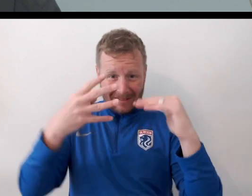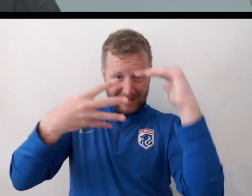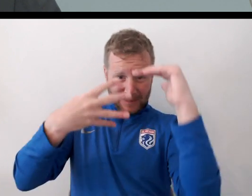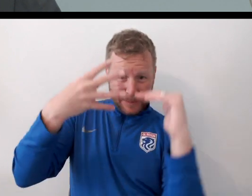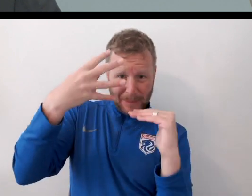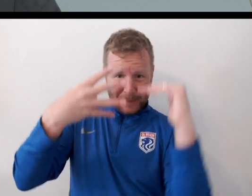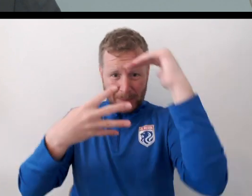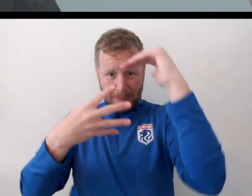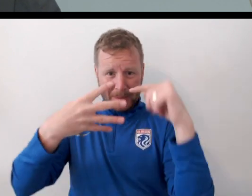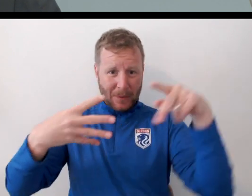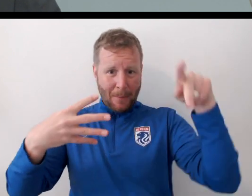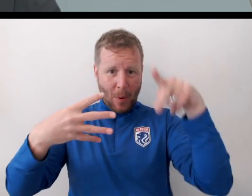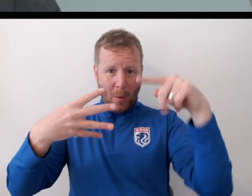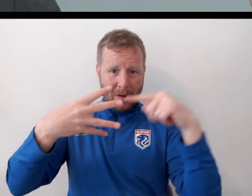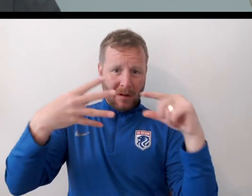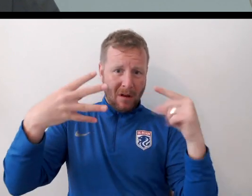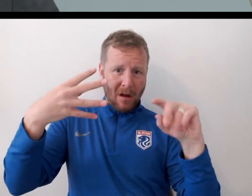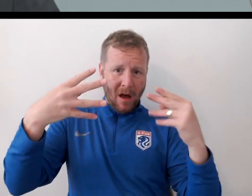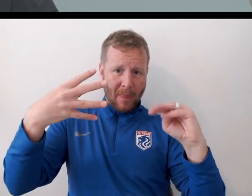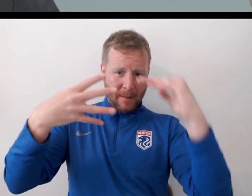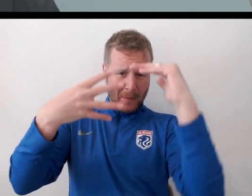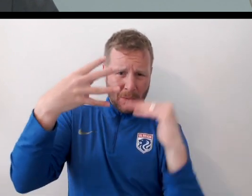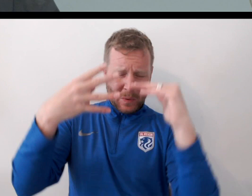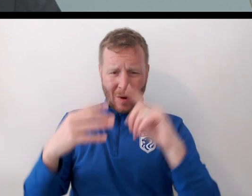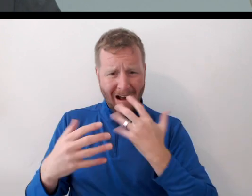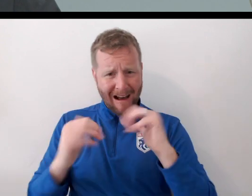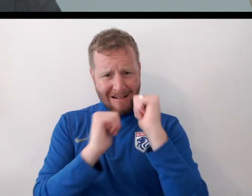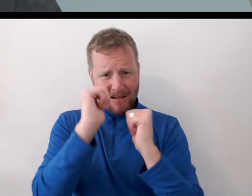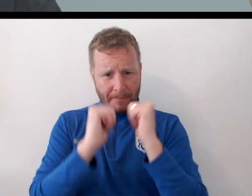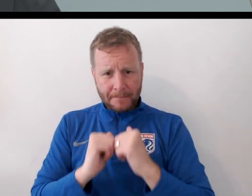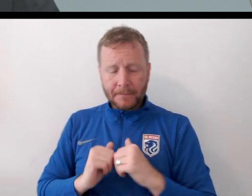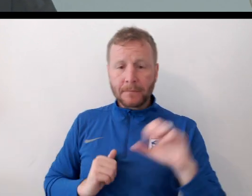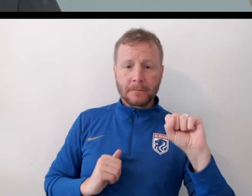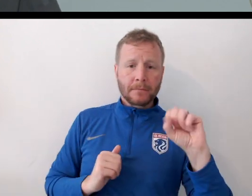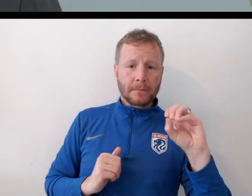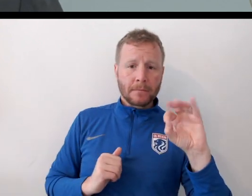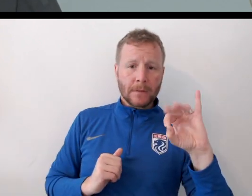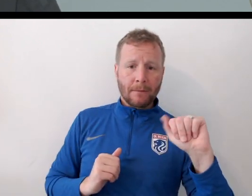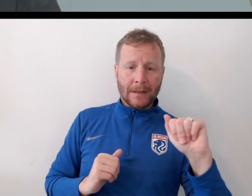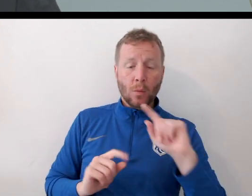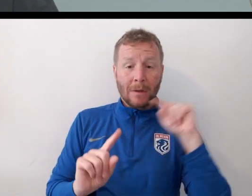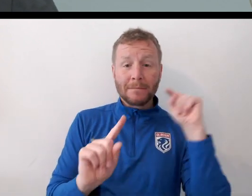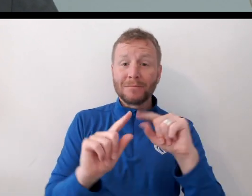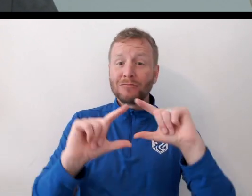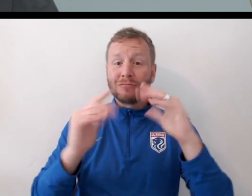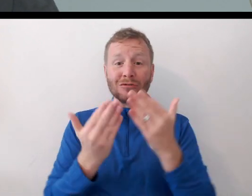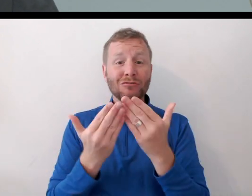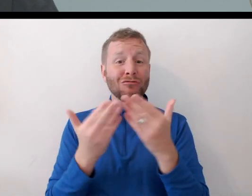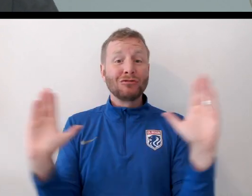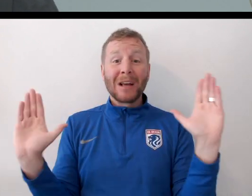like Portland from Gotham? Well, I think for me personally, I think just the group in